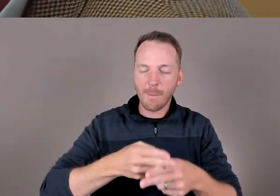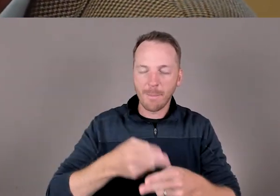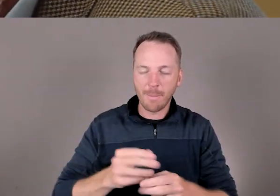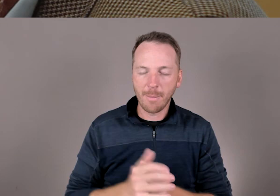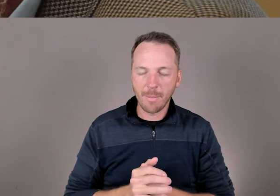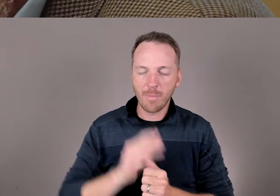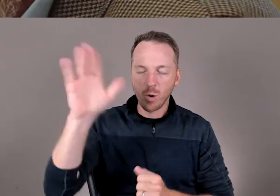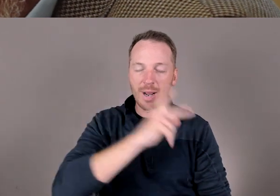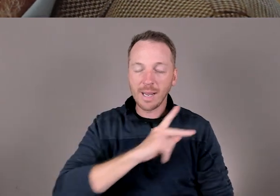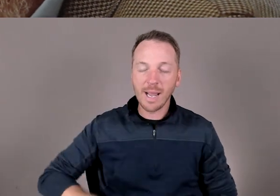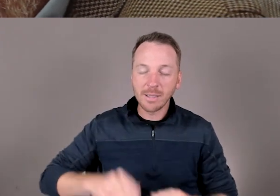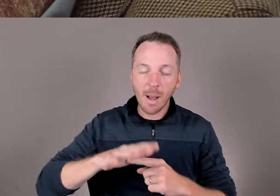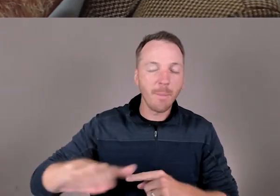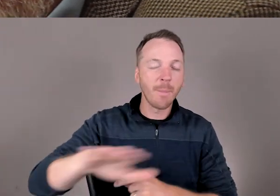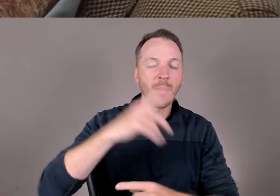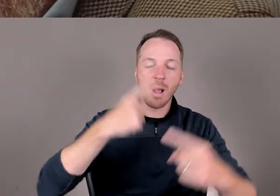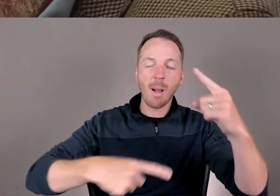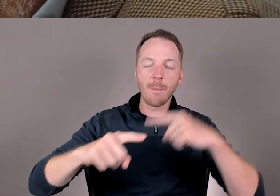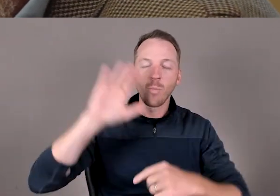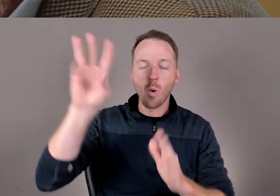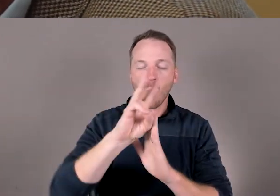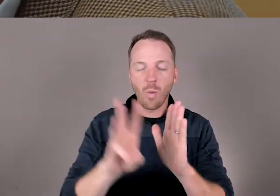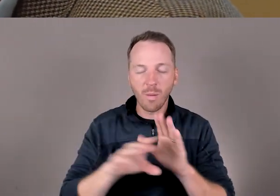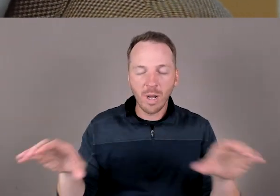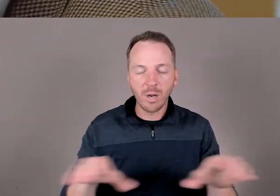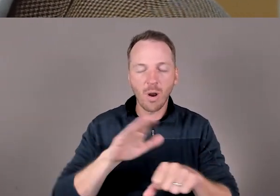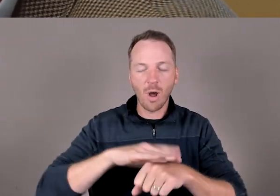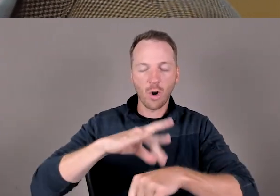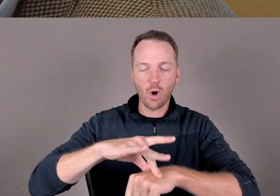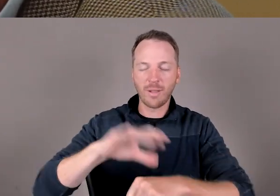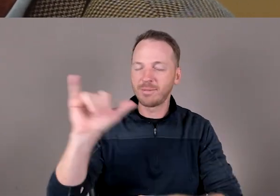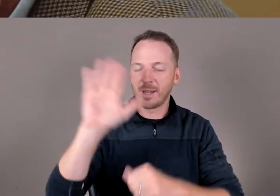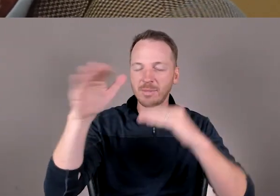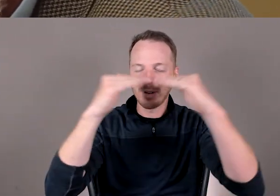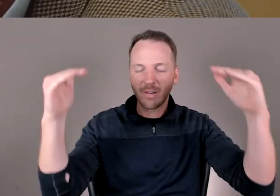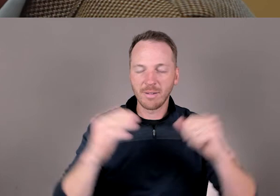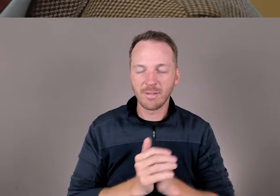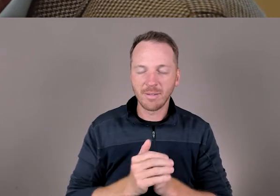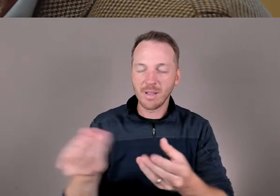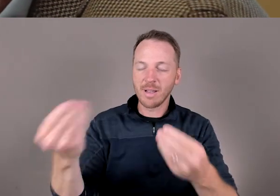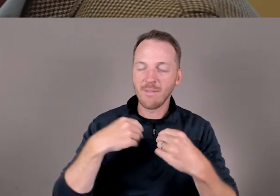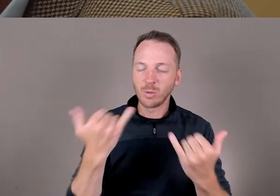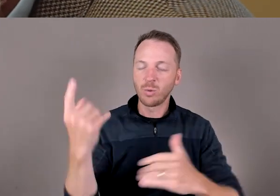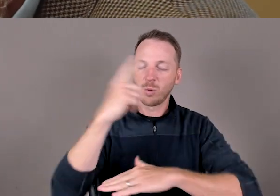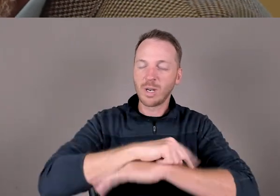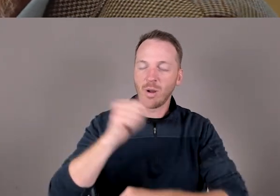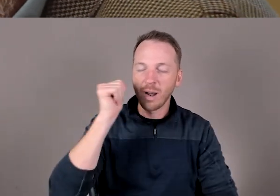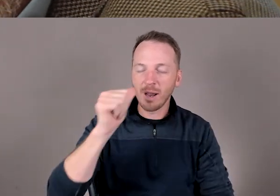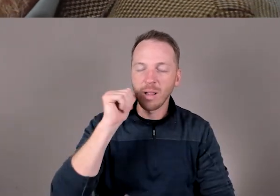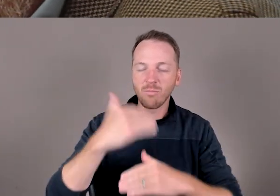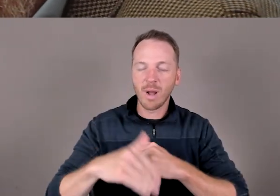name. Thy kingdom come, thy will be done on earth as it is in heaven. Give us this day our daily